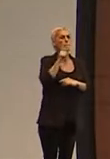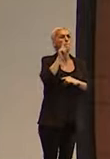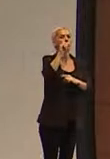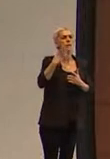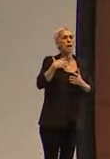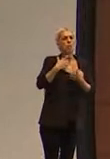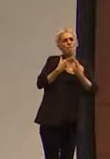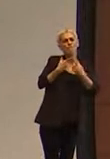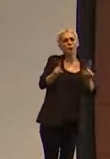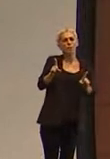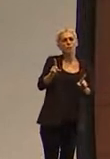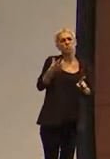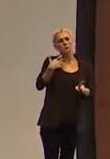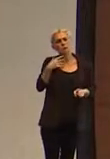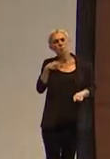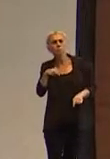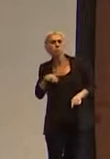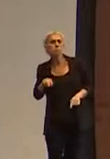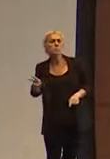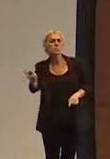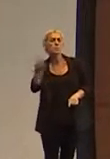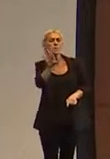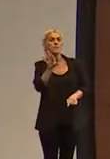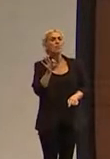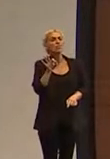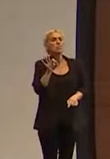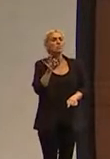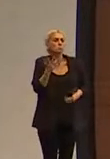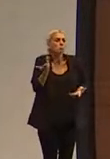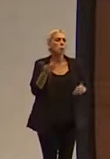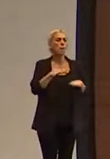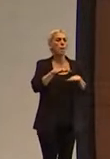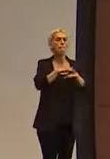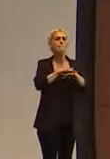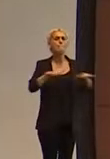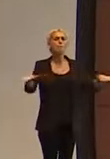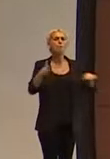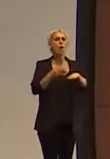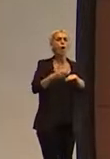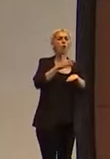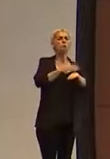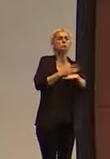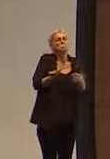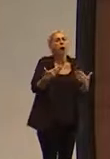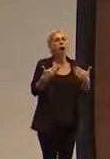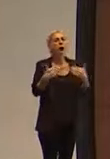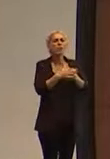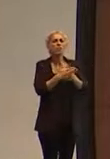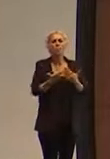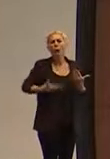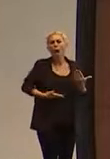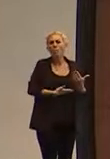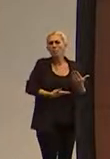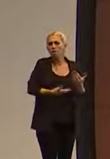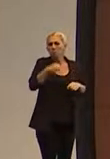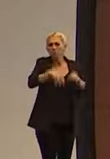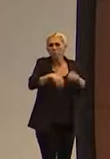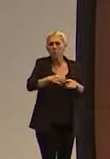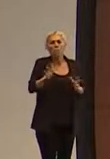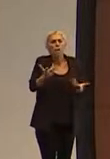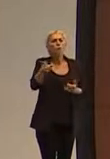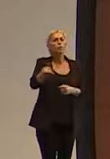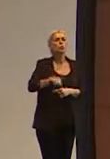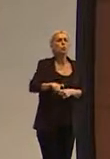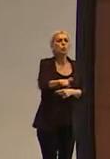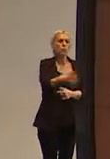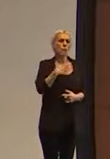and one of them made a different choice let's say this worm goes to a breadcrumb